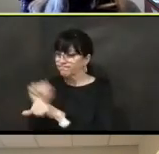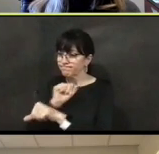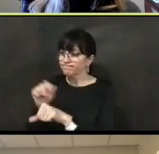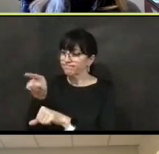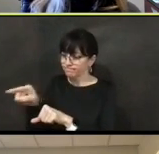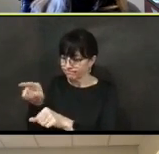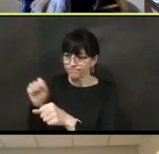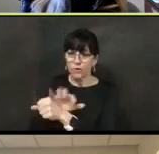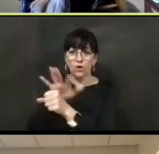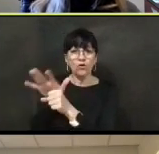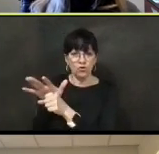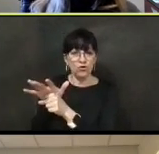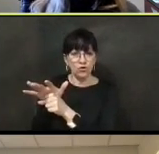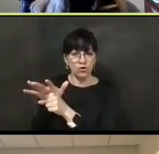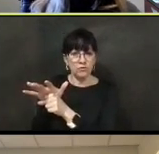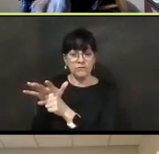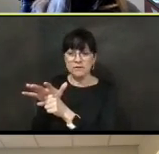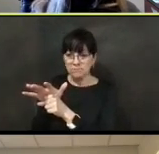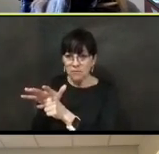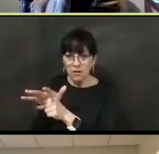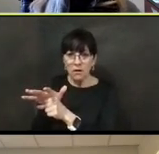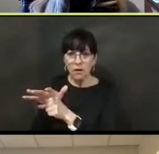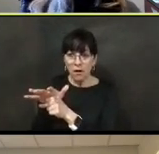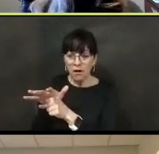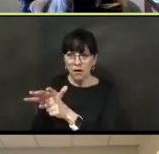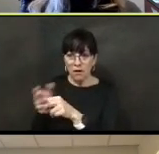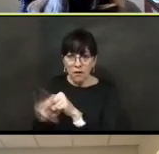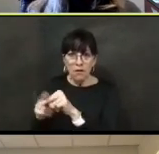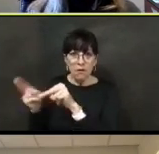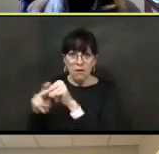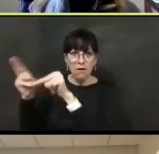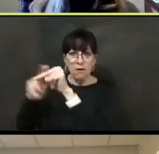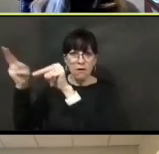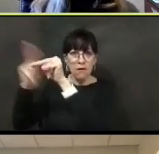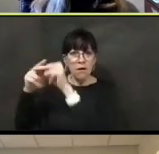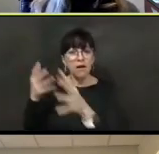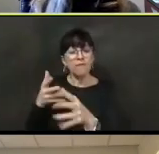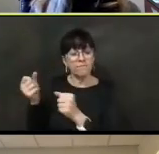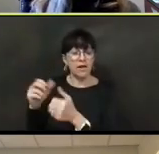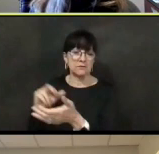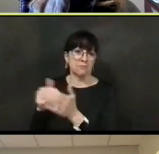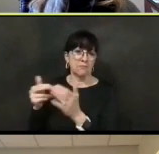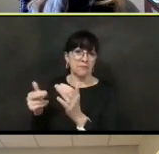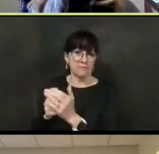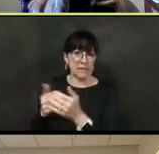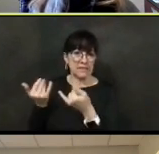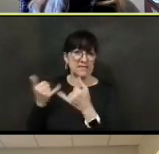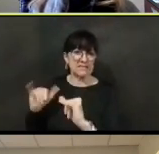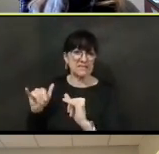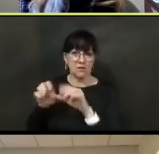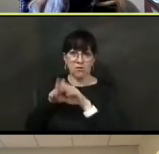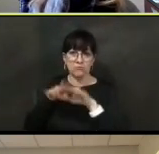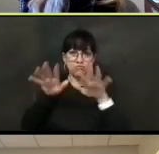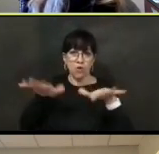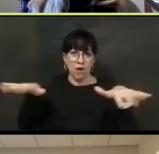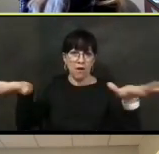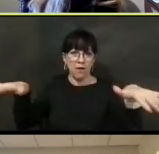the prevalence of infection in the community. So as this is getting under control more, we should see that